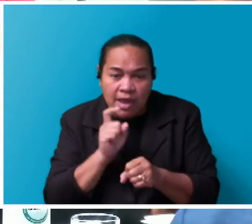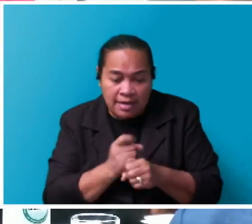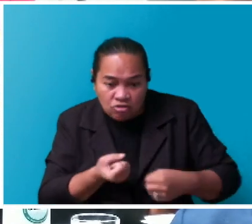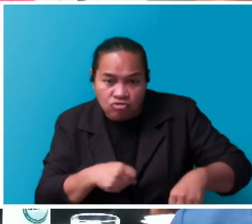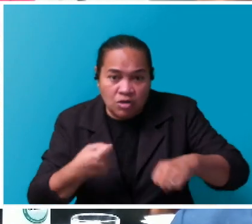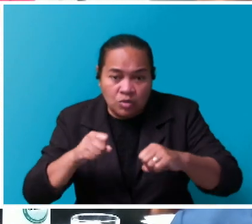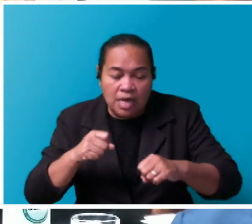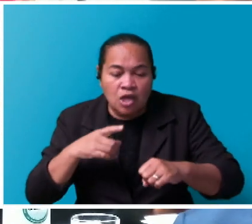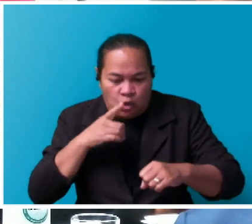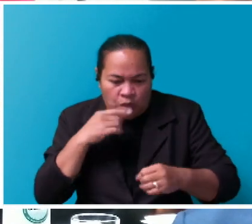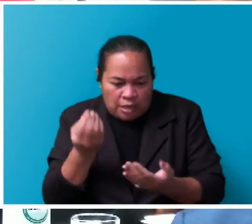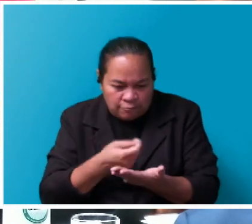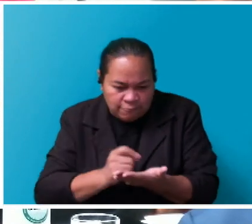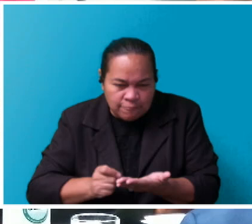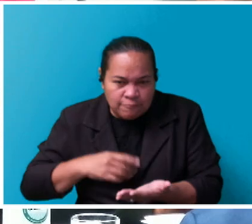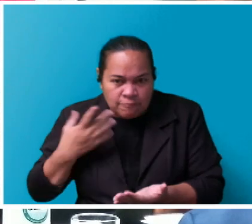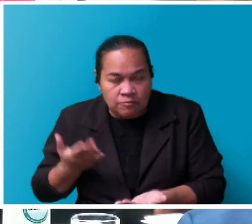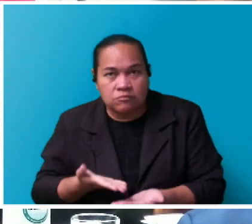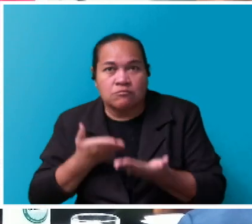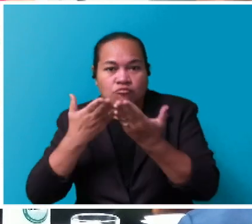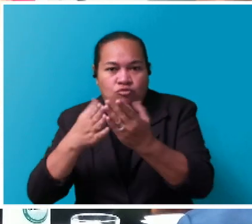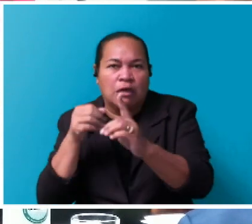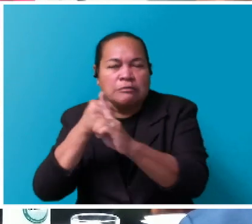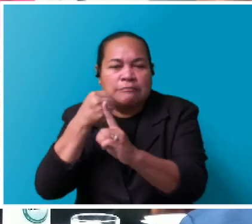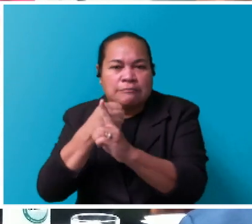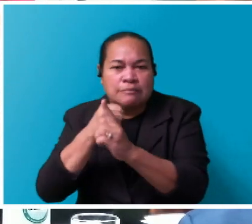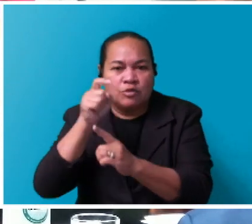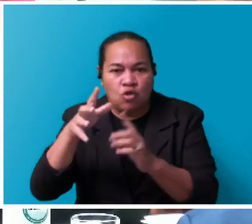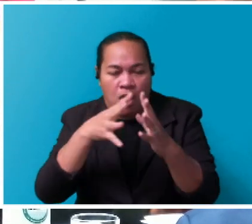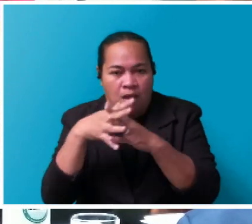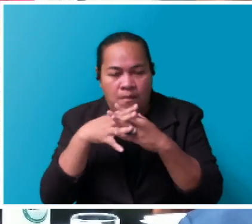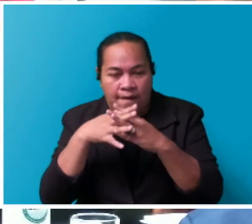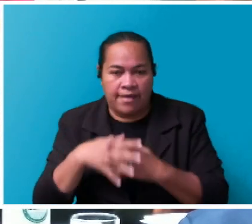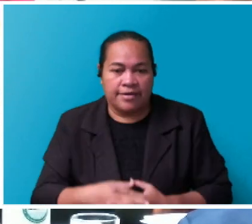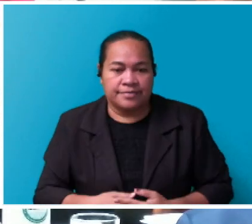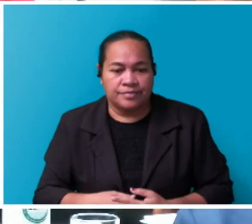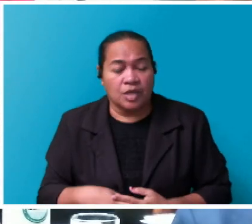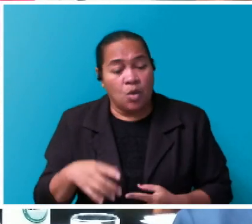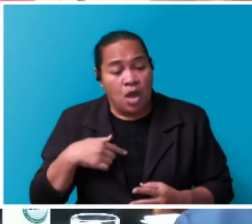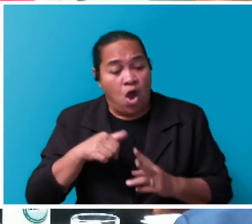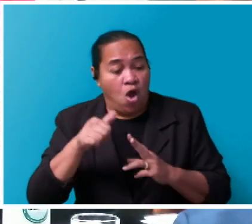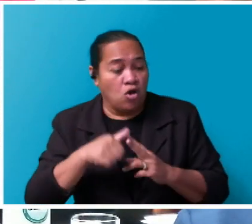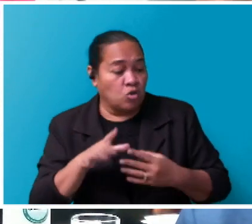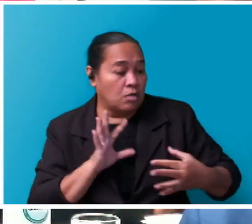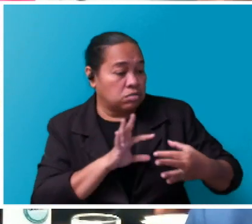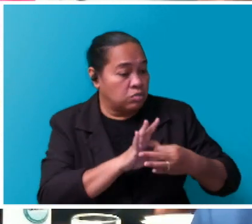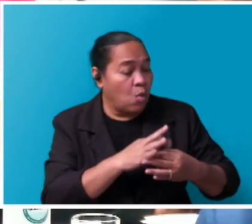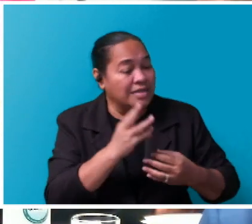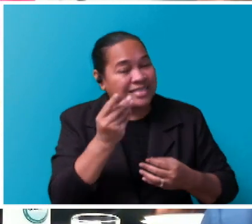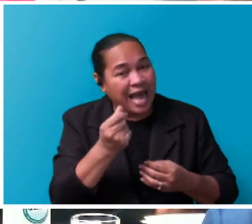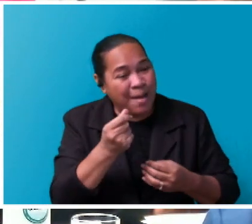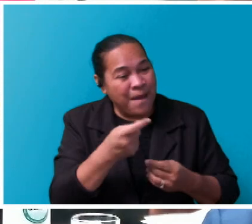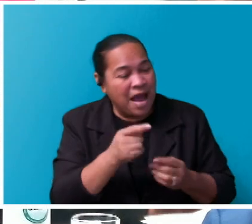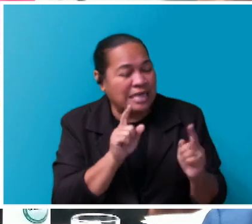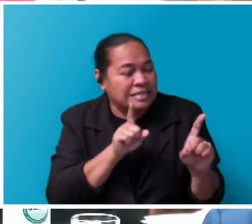to the USTR. In addition, sir, we also have engaged with some of our very